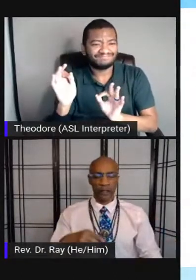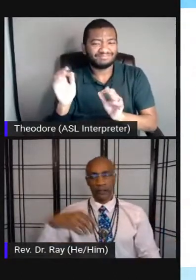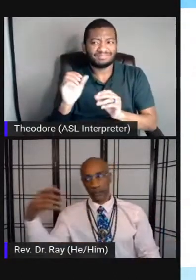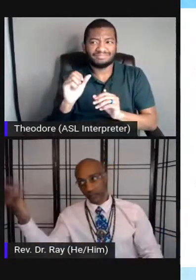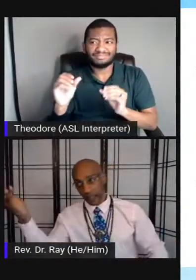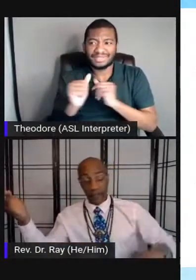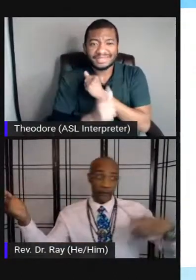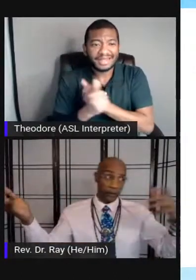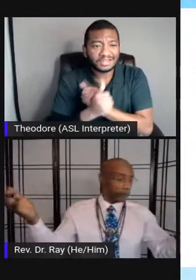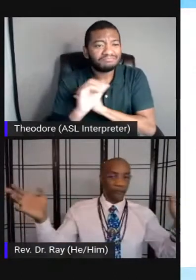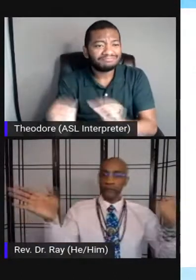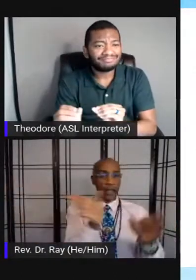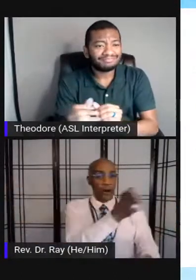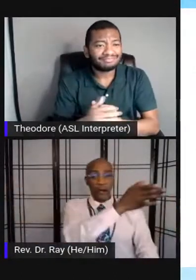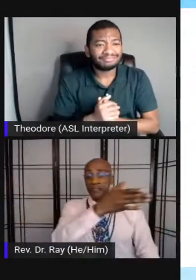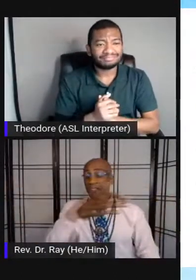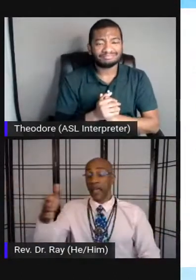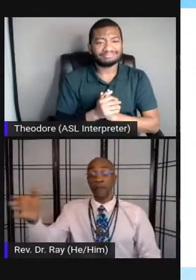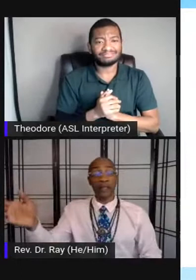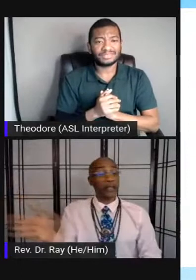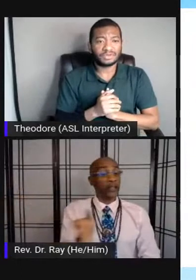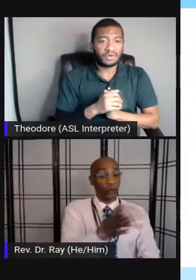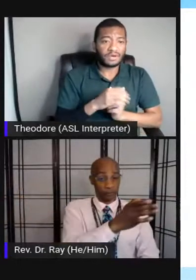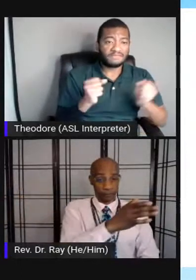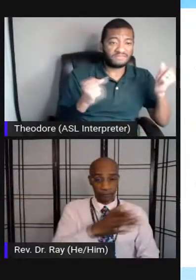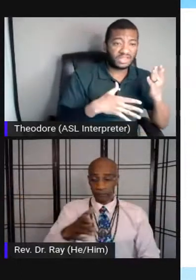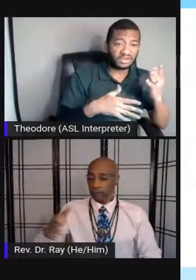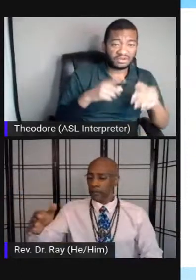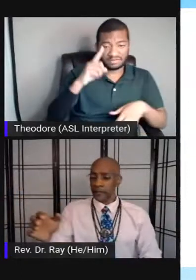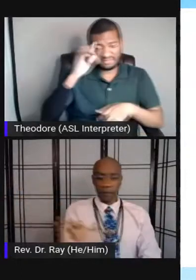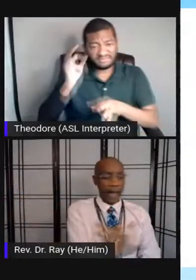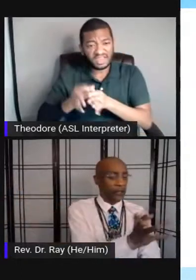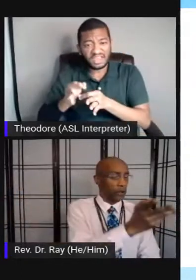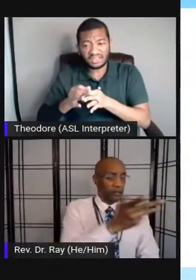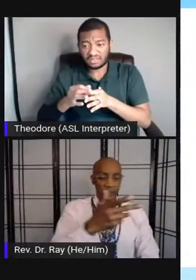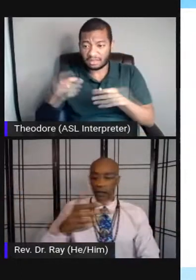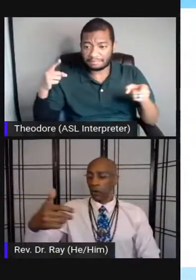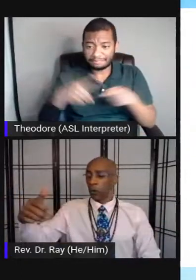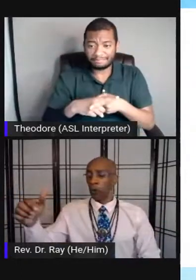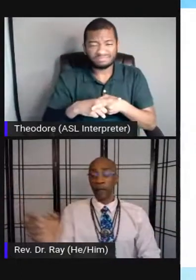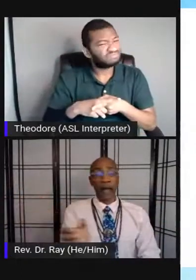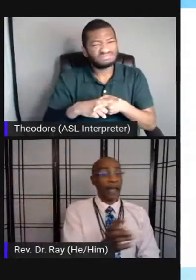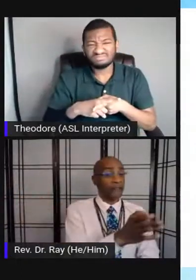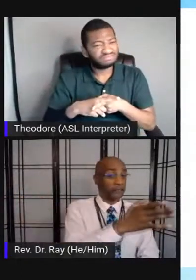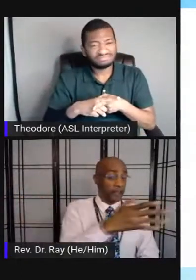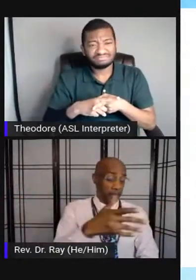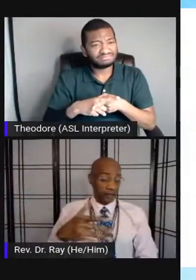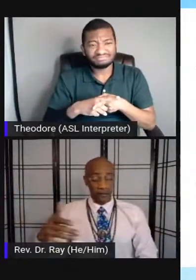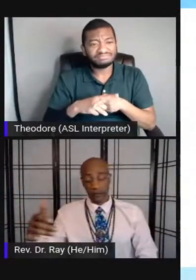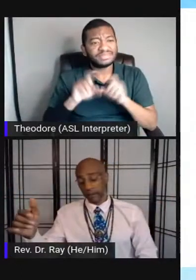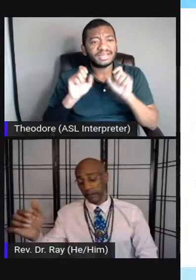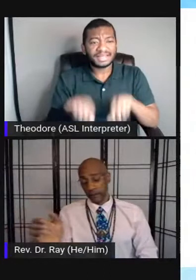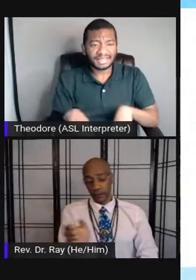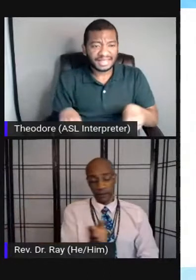of there's faith and they are on the same continuum. It's a matter of, what am I having faith